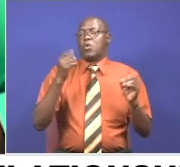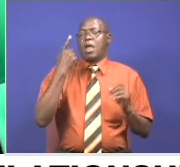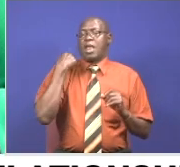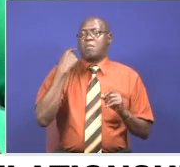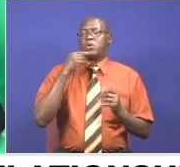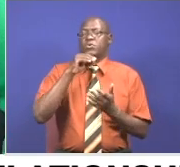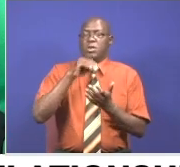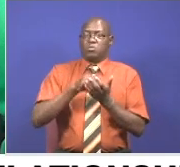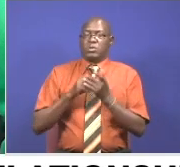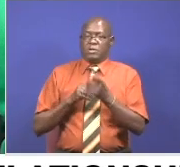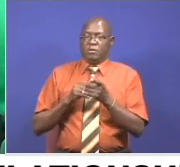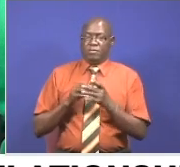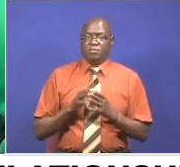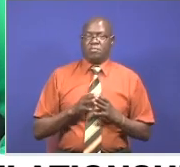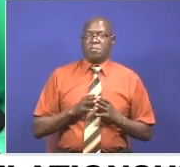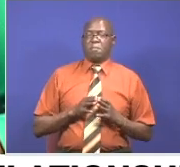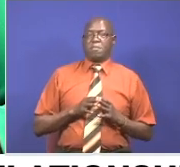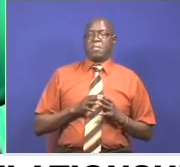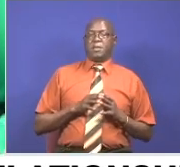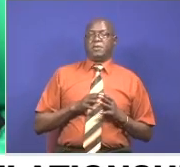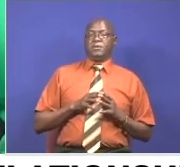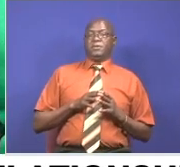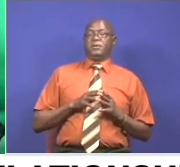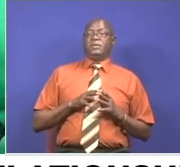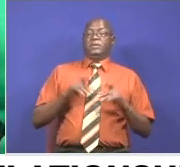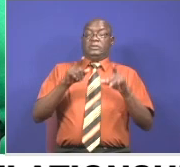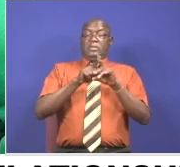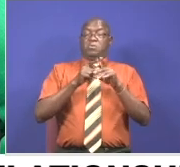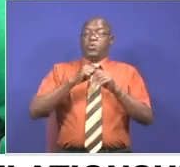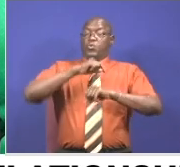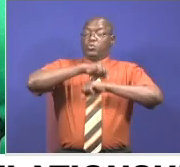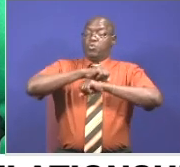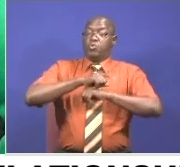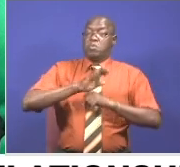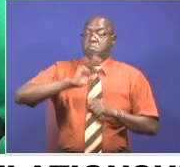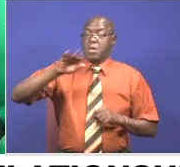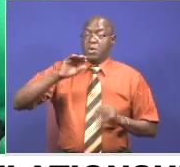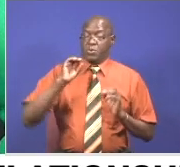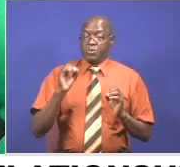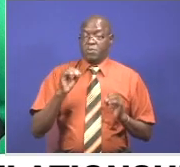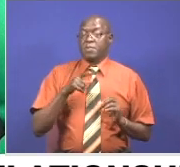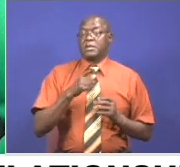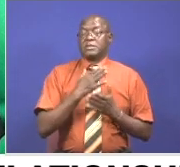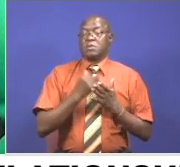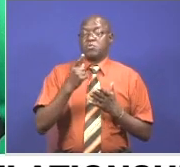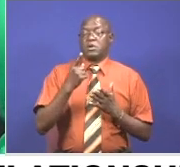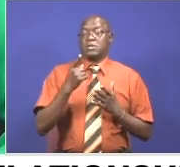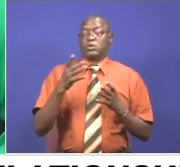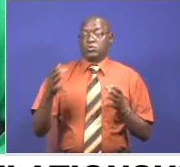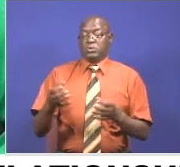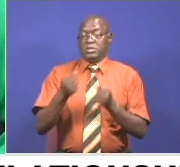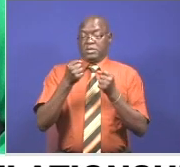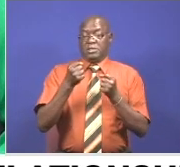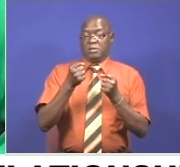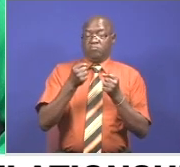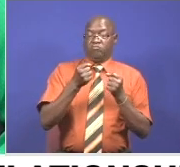if they are learned to what extent, or even if they have not even gone to school. This is someone you are taking. And the appreciation